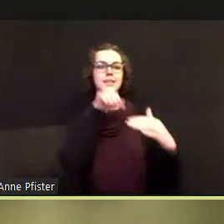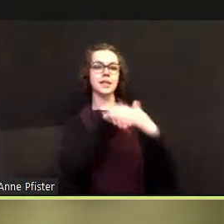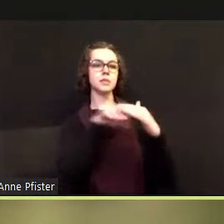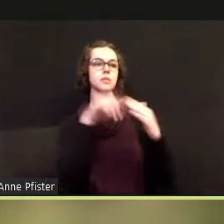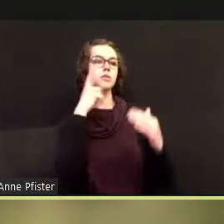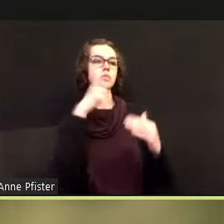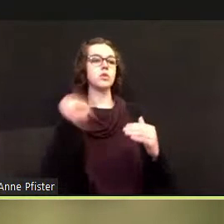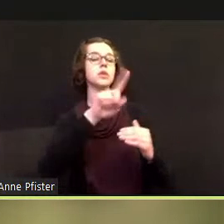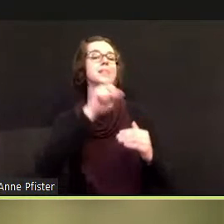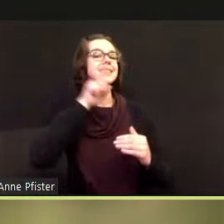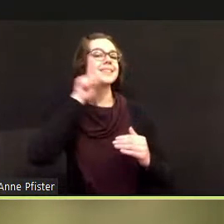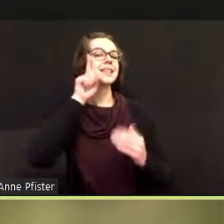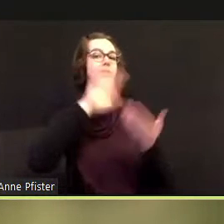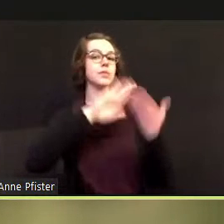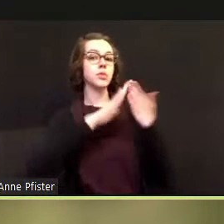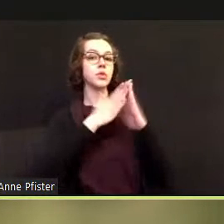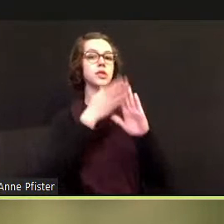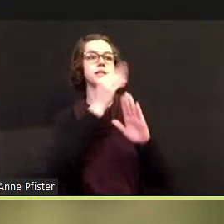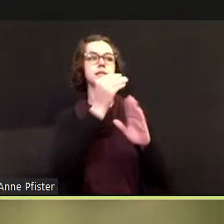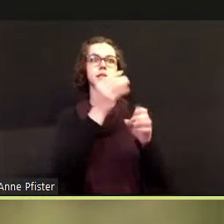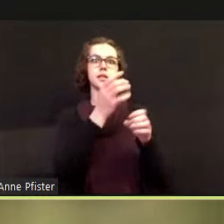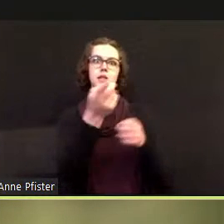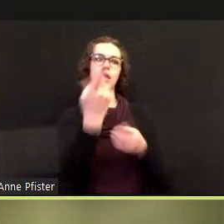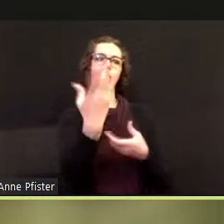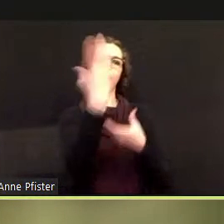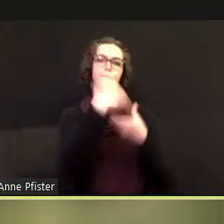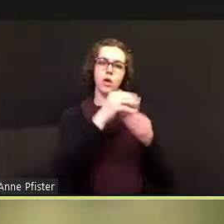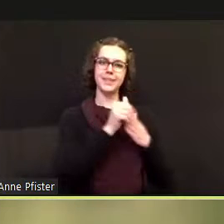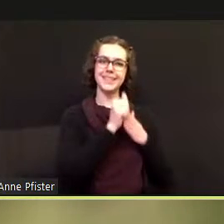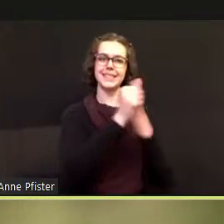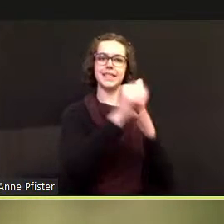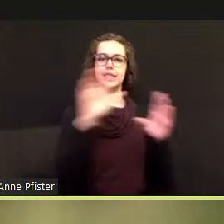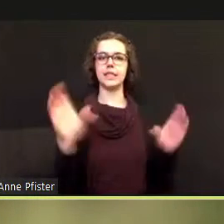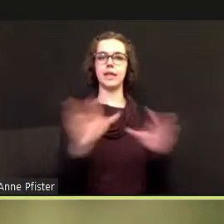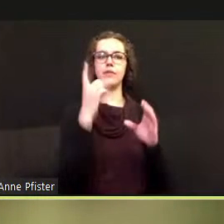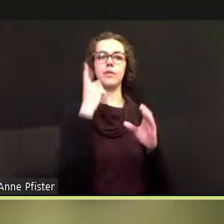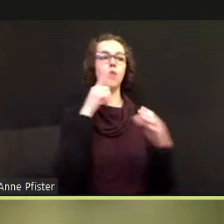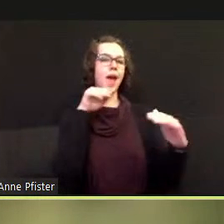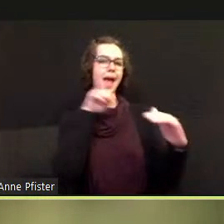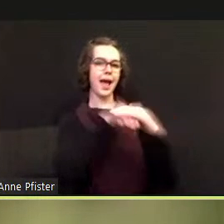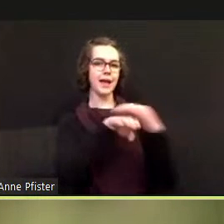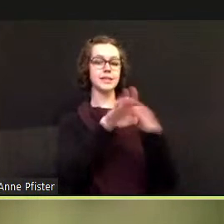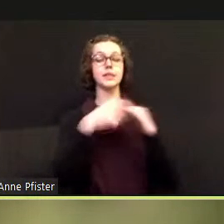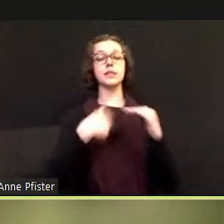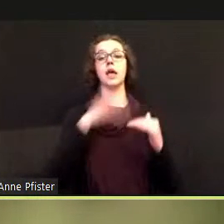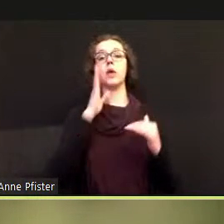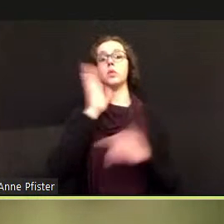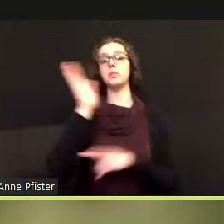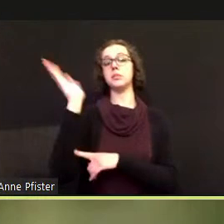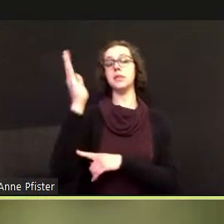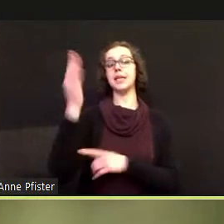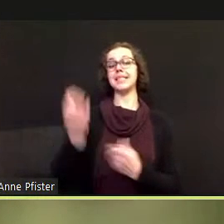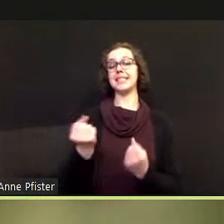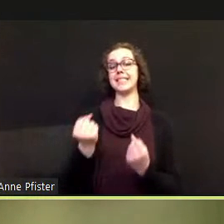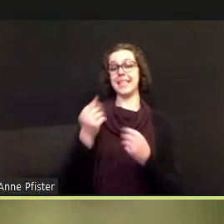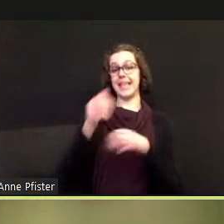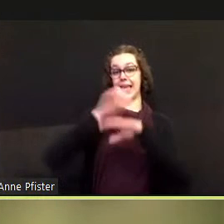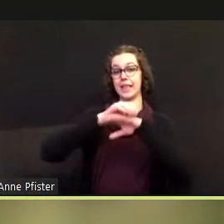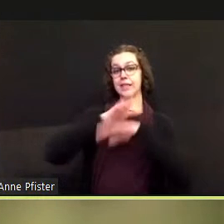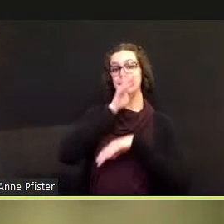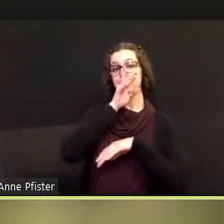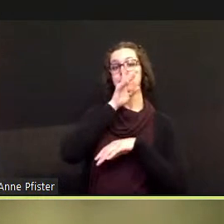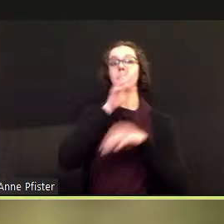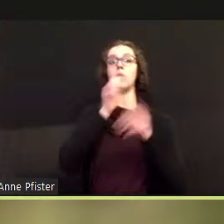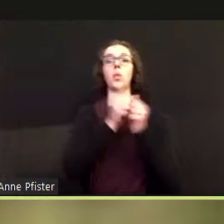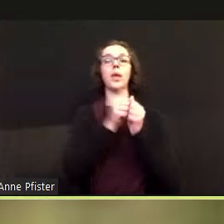supports their community-led efforts for linguistic access, I will be presenting in spoken English with ASL interpretation today, but I am happy